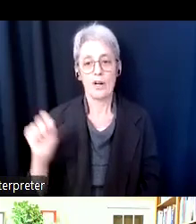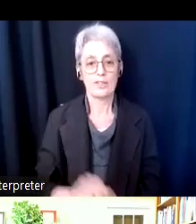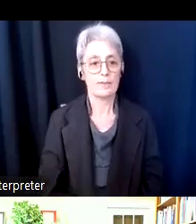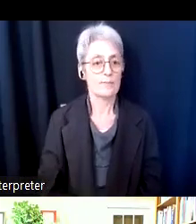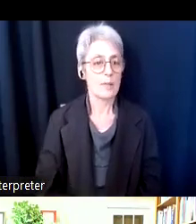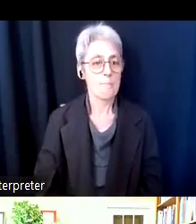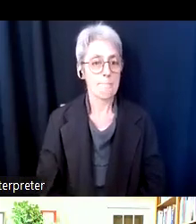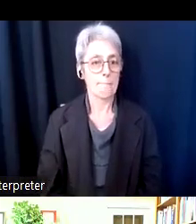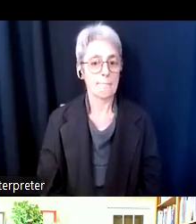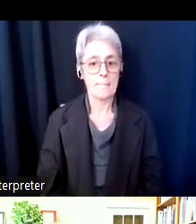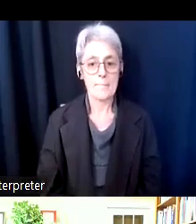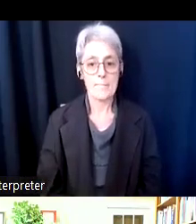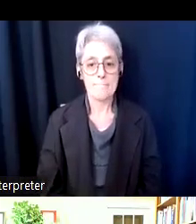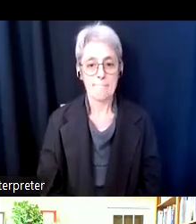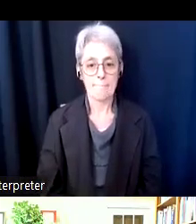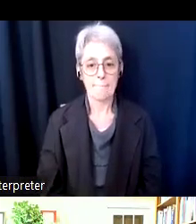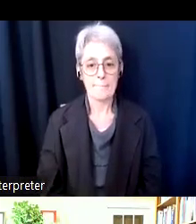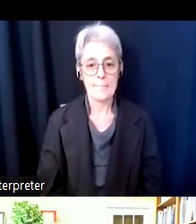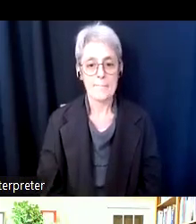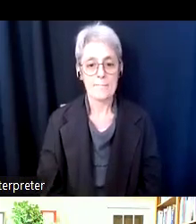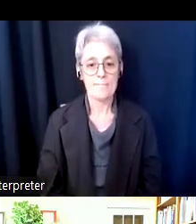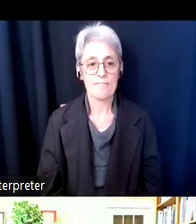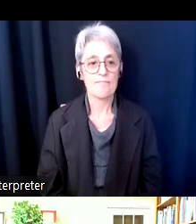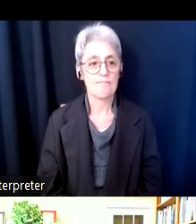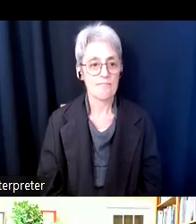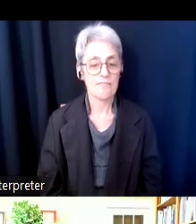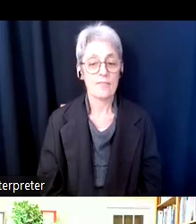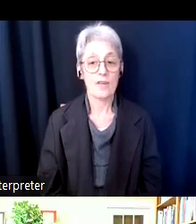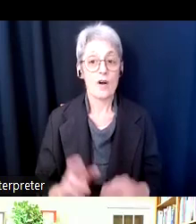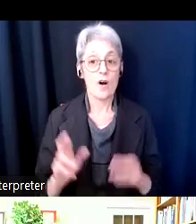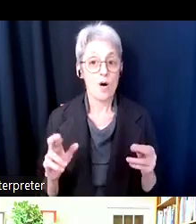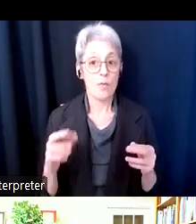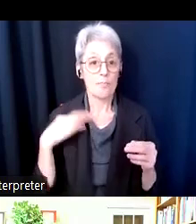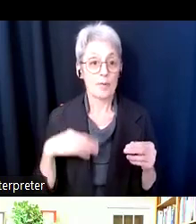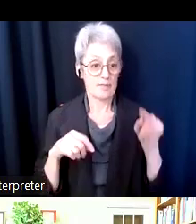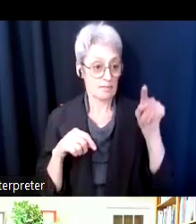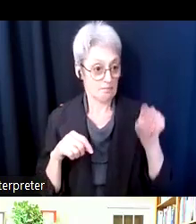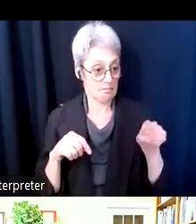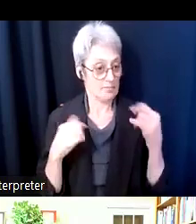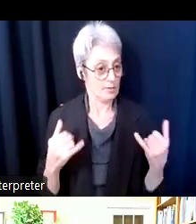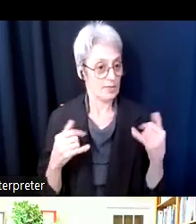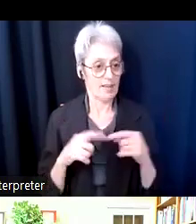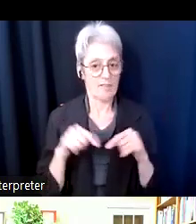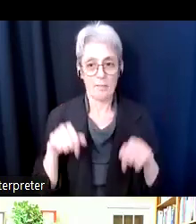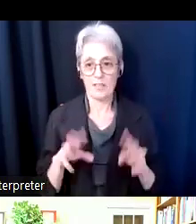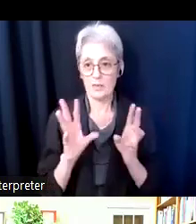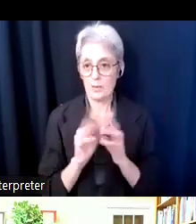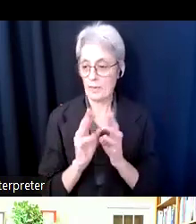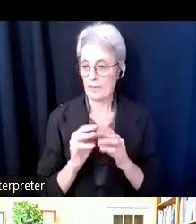So this is what we hope you will get out of this webinar today. First, to increase your knowledge in